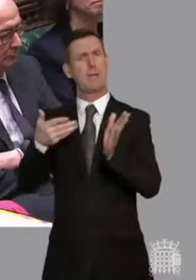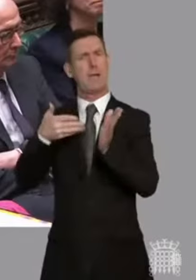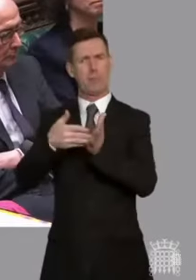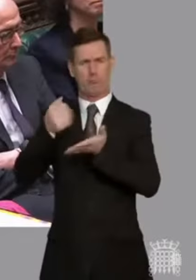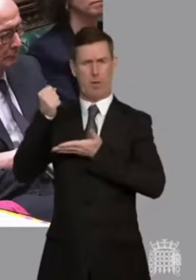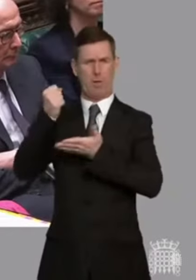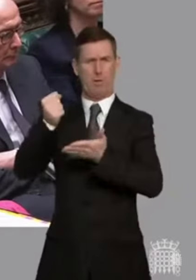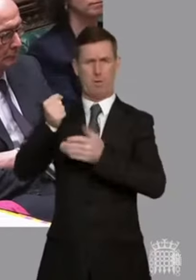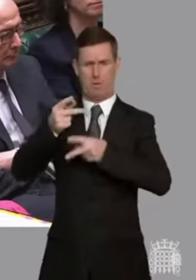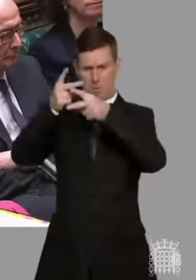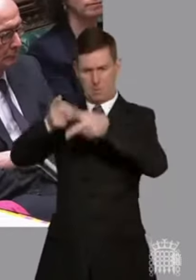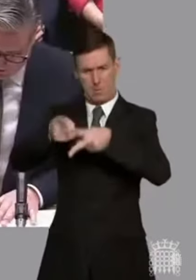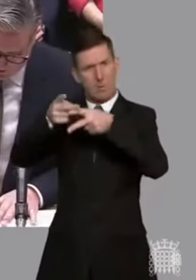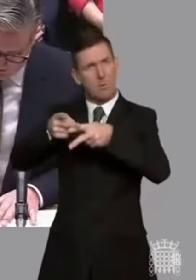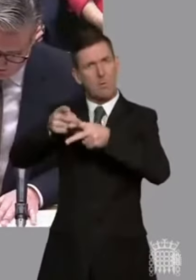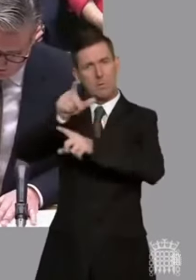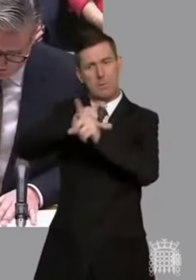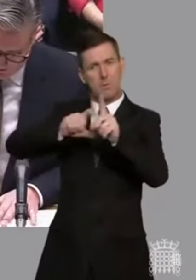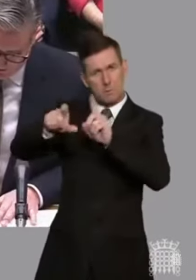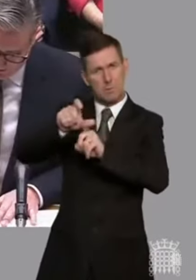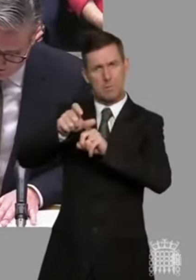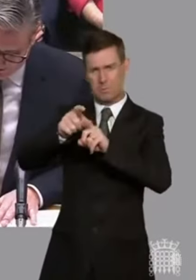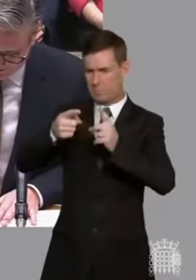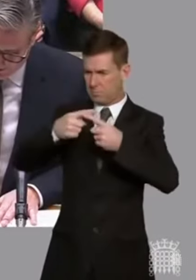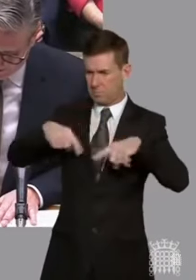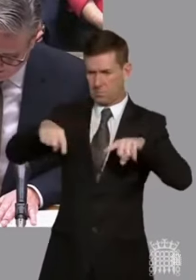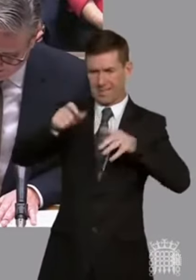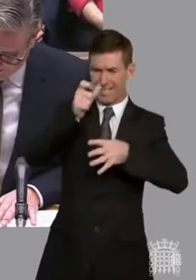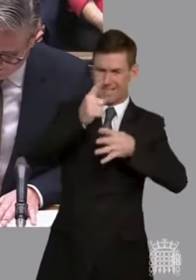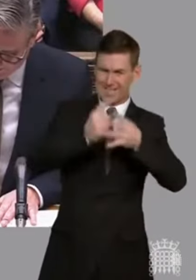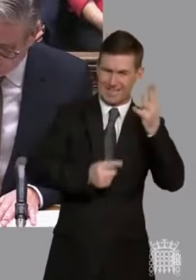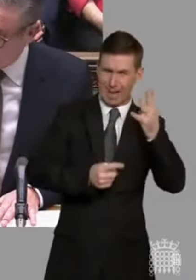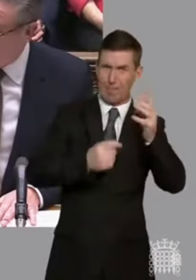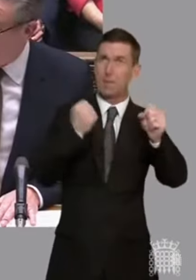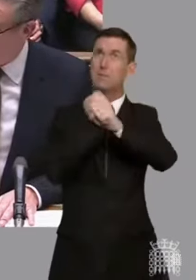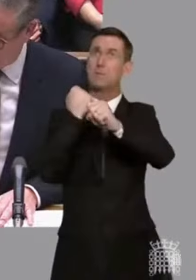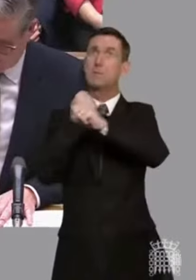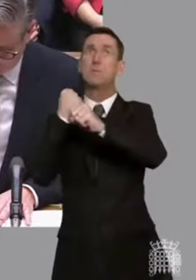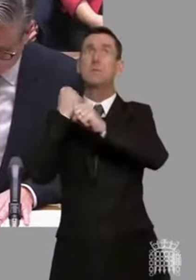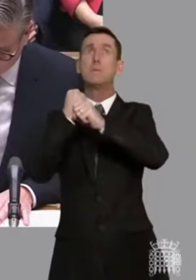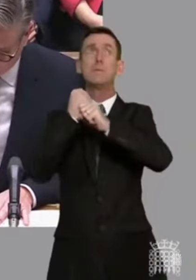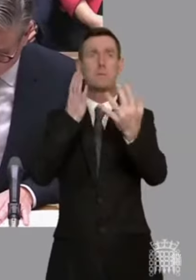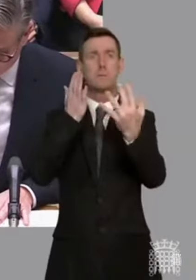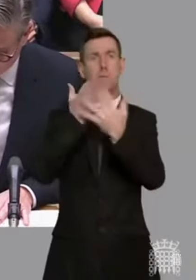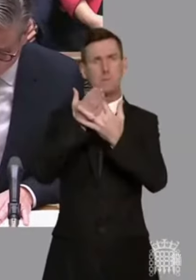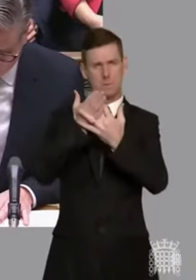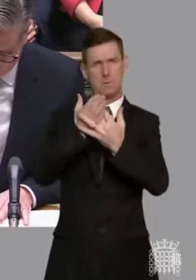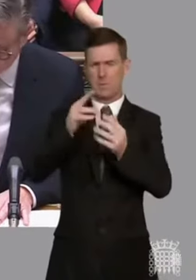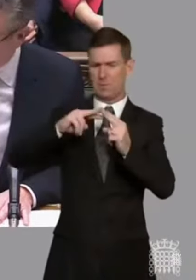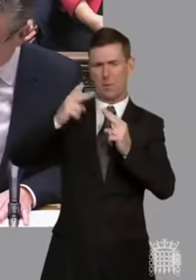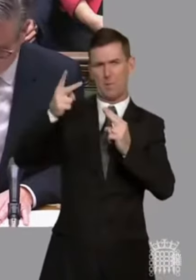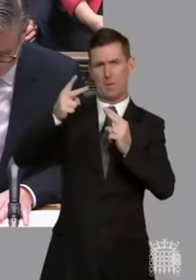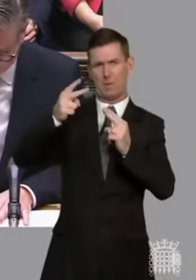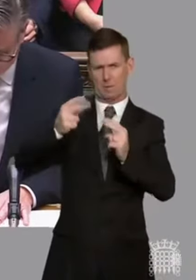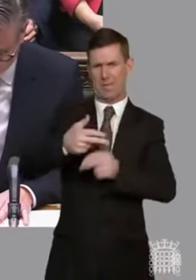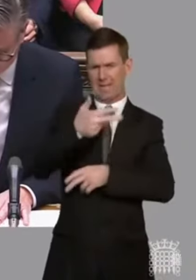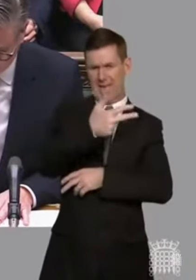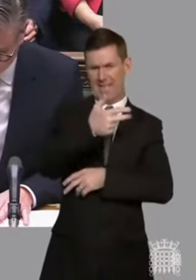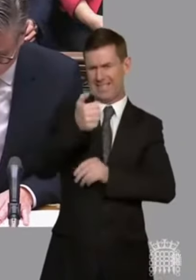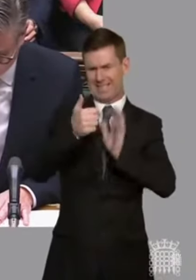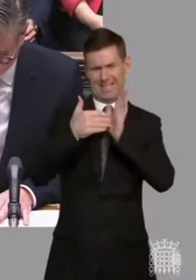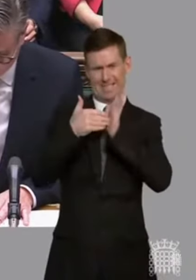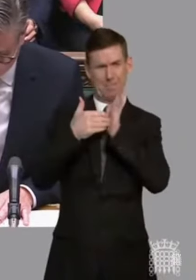for the Disabled Facilities Grant, an additional £86 million to allow 7,800 more disabled and elderly